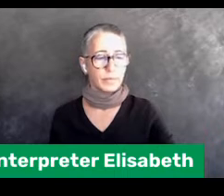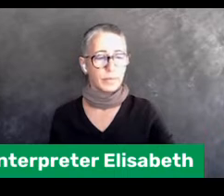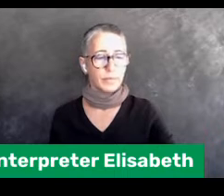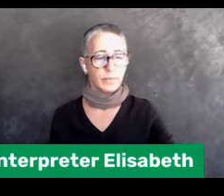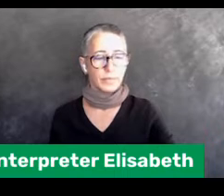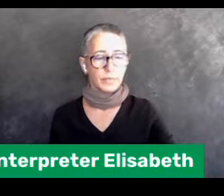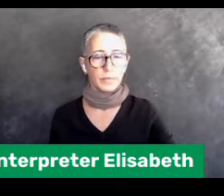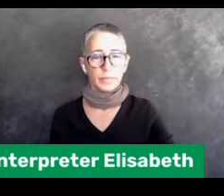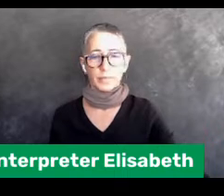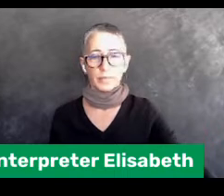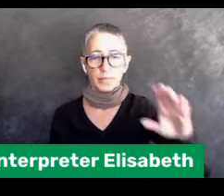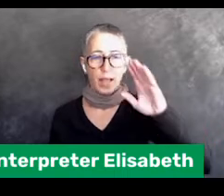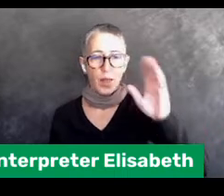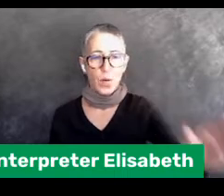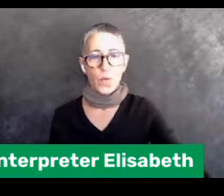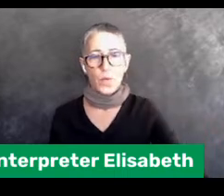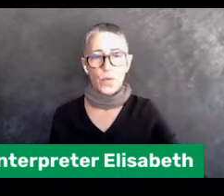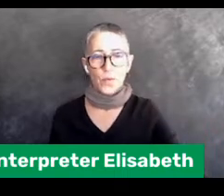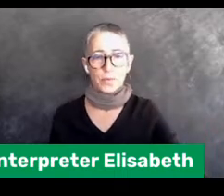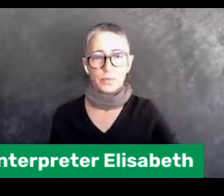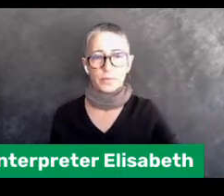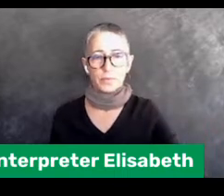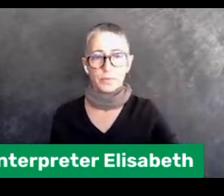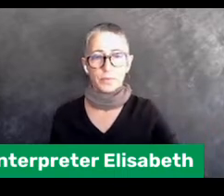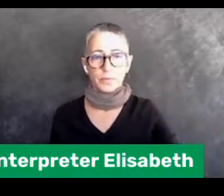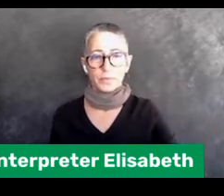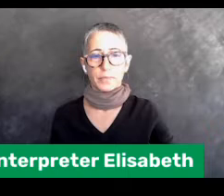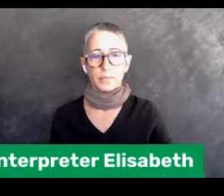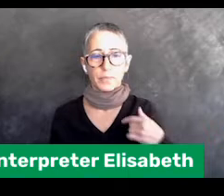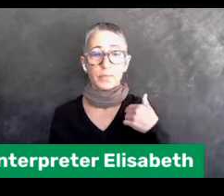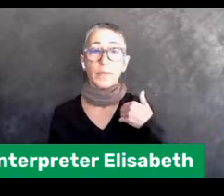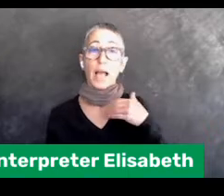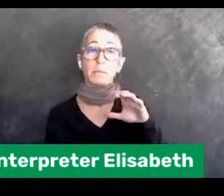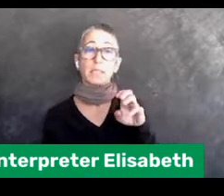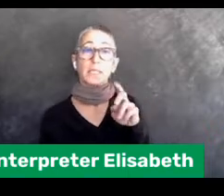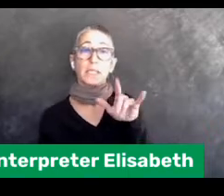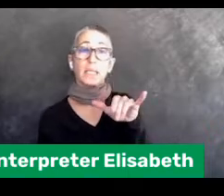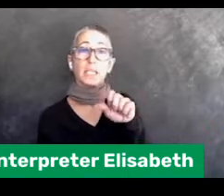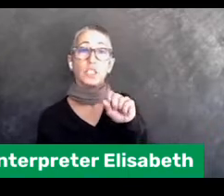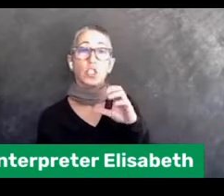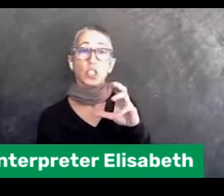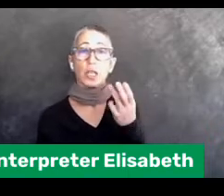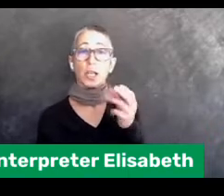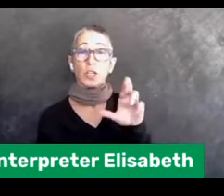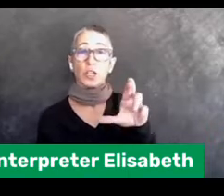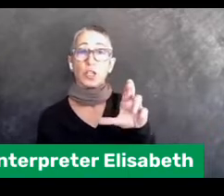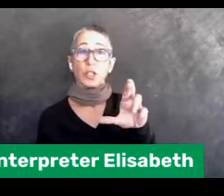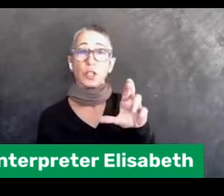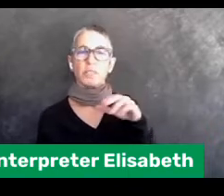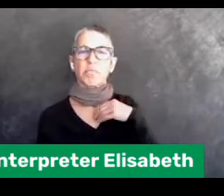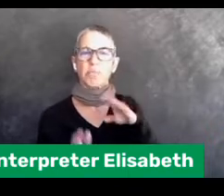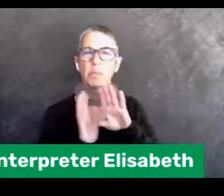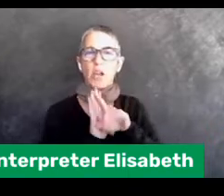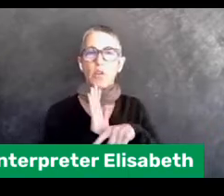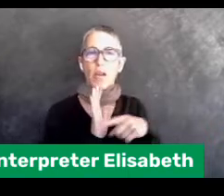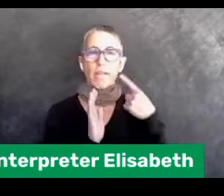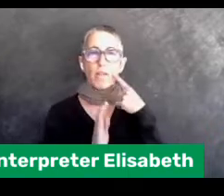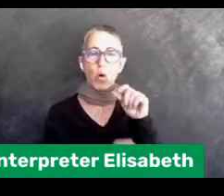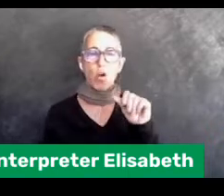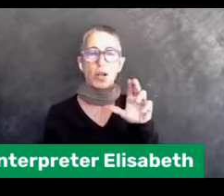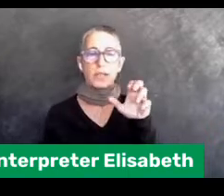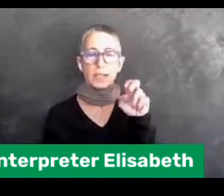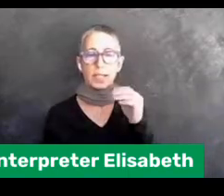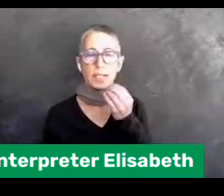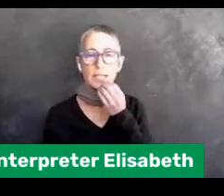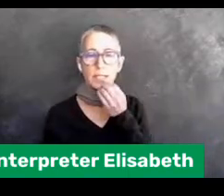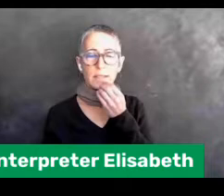Hi, I'm Cindy Schneider, and I'm here to give you a little bit of background on the origin of the Austin Eats initiative. Austin Eats is a collaboration